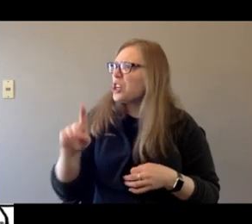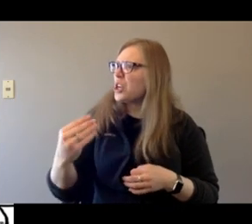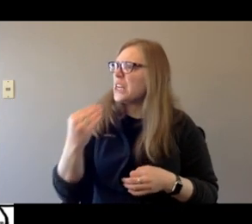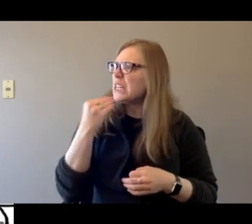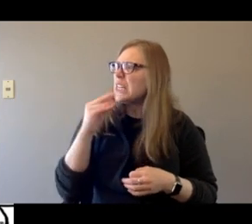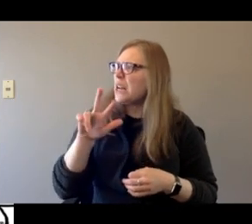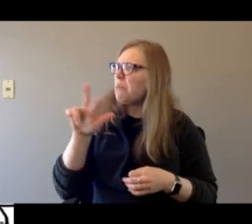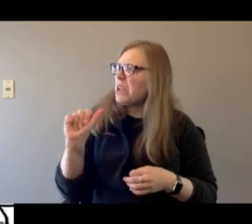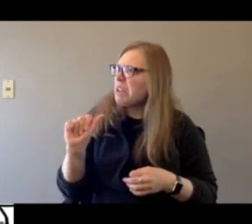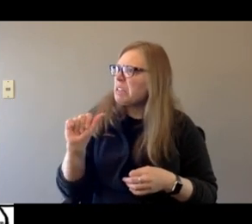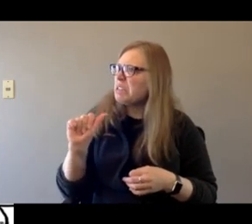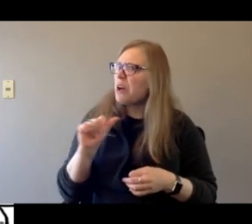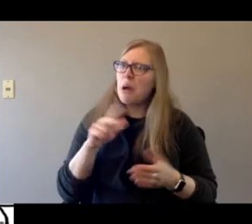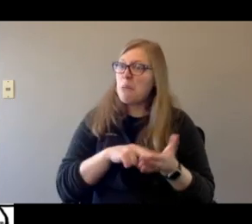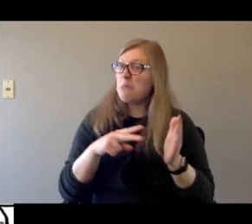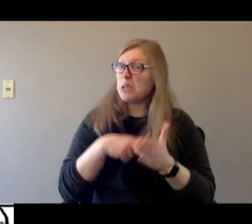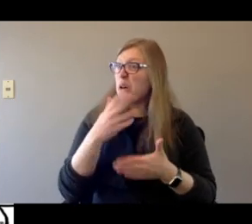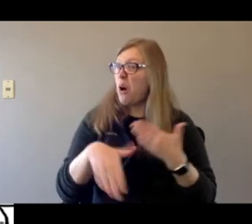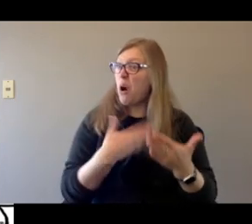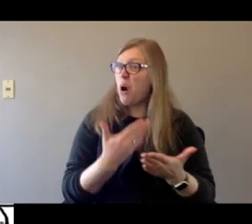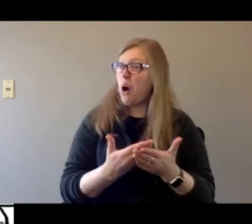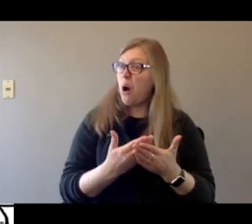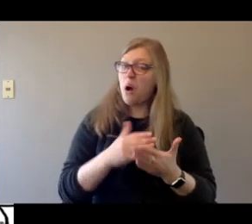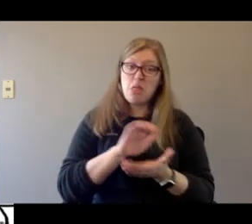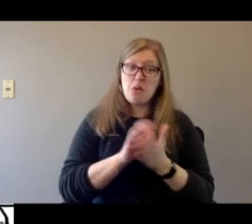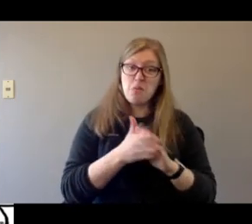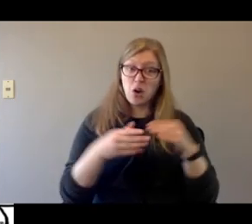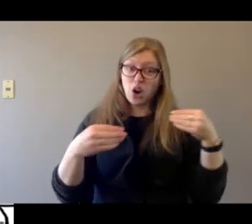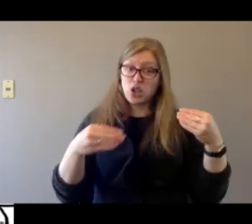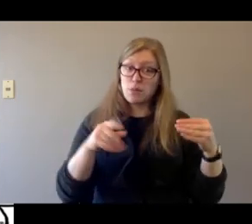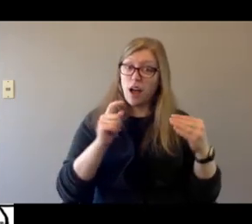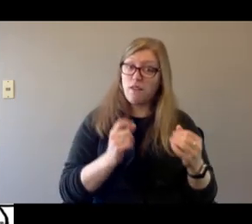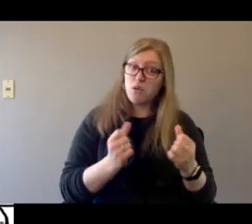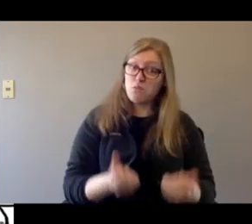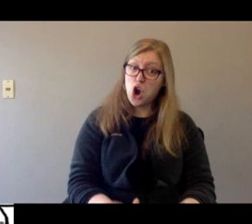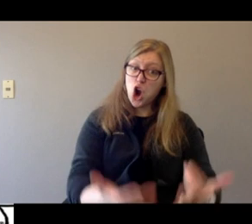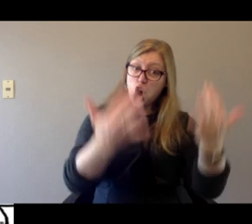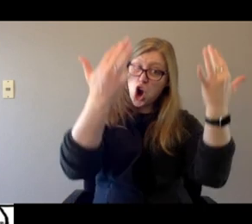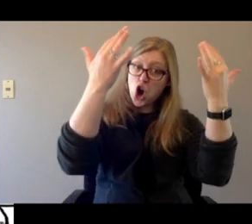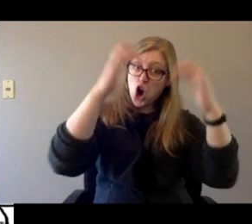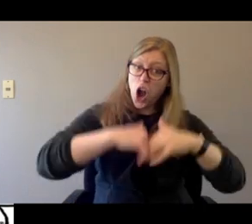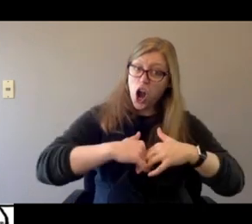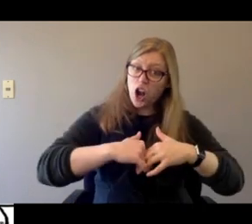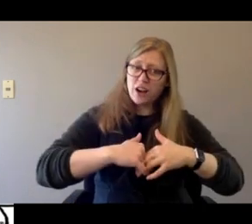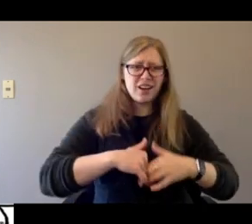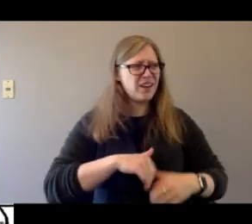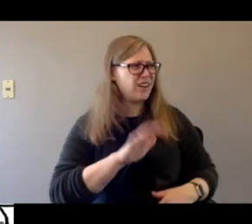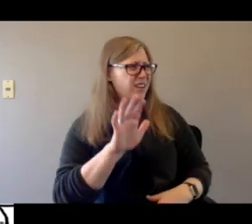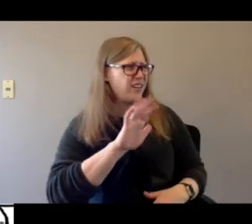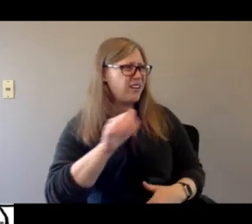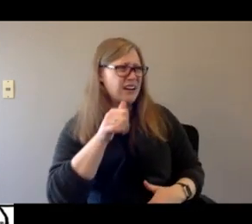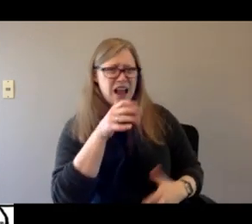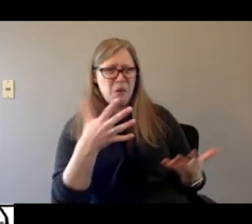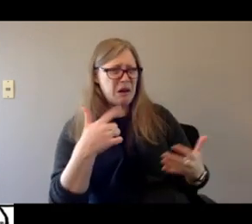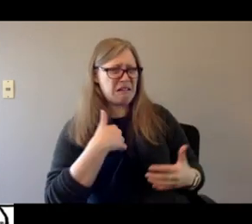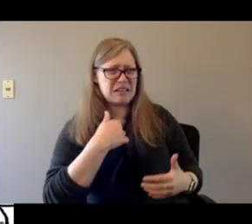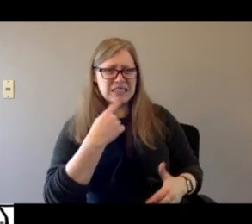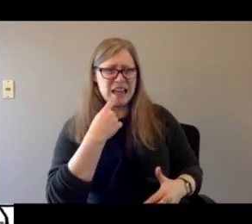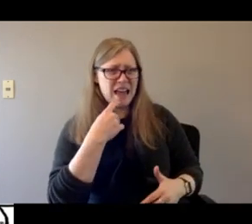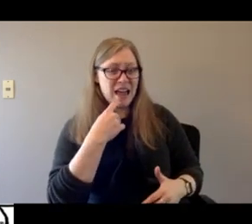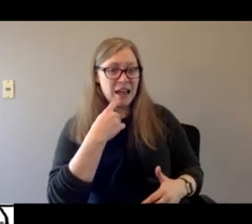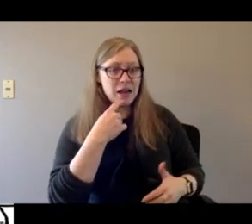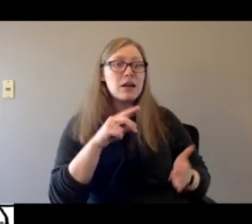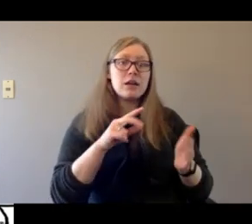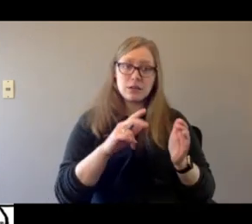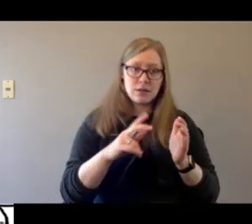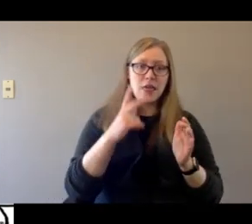unfair representation of what I just said. Okay, so again, misrepresenting the scenario, then attacking that to make